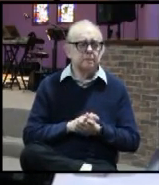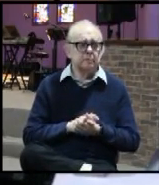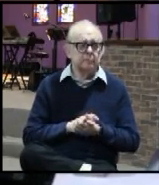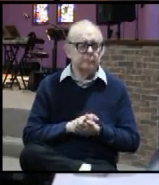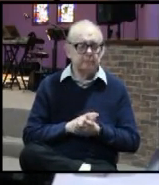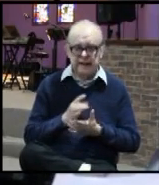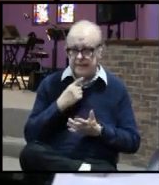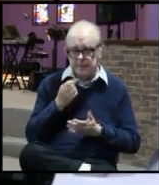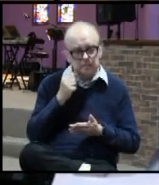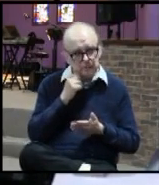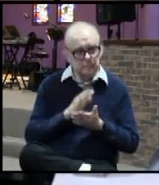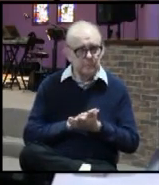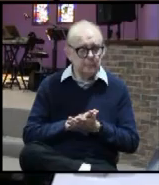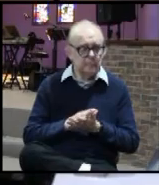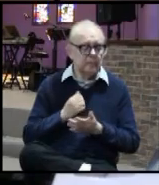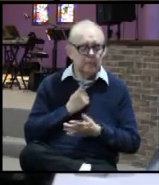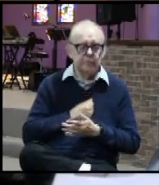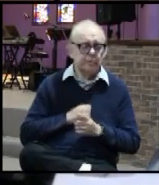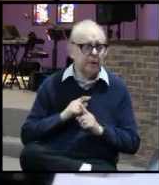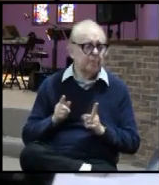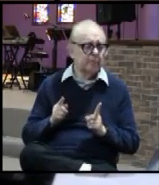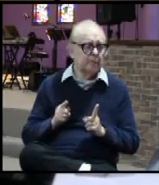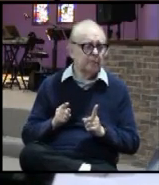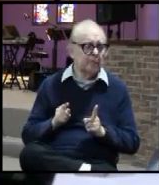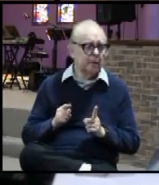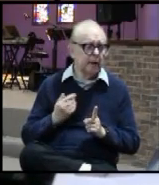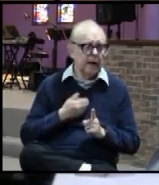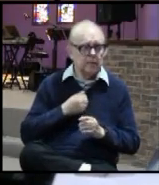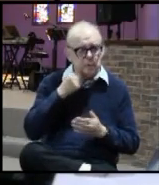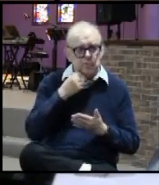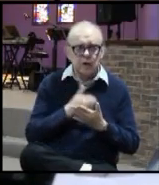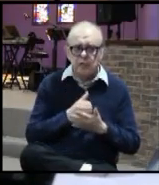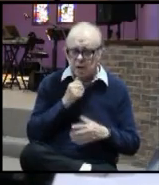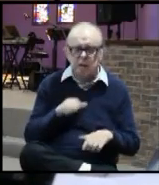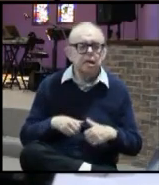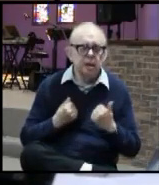and tell her, "I'm sorry, but our daughter didn't live."